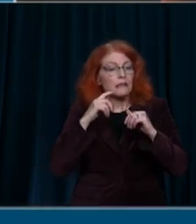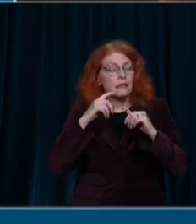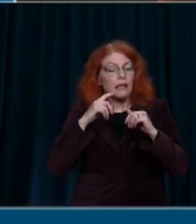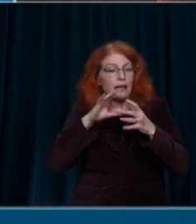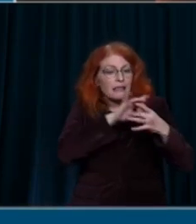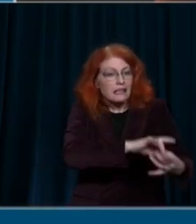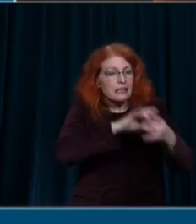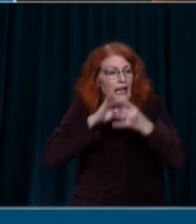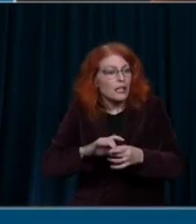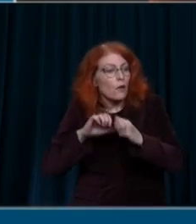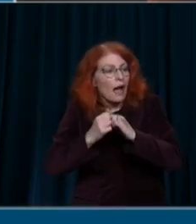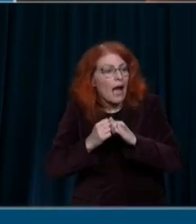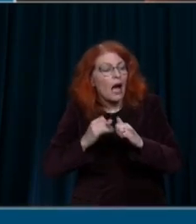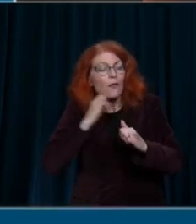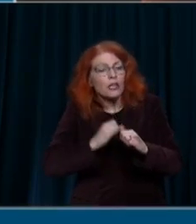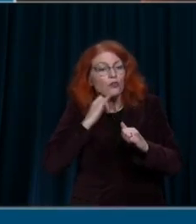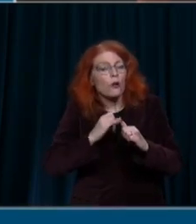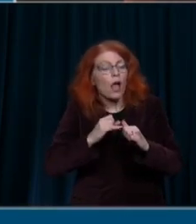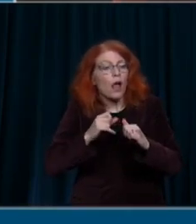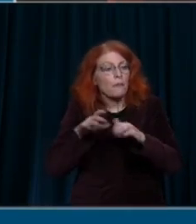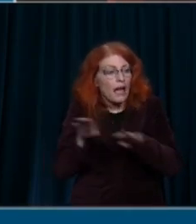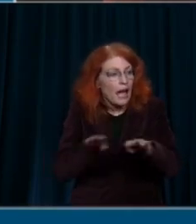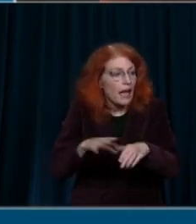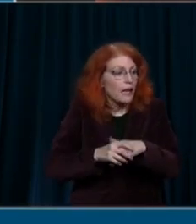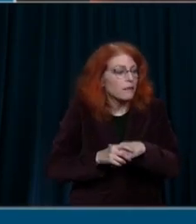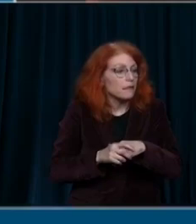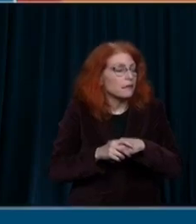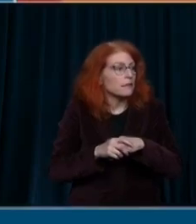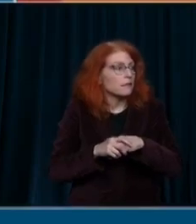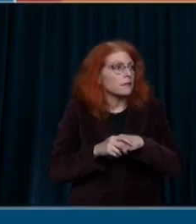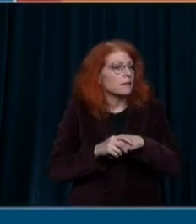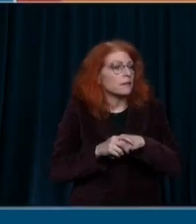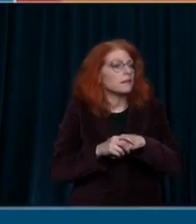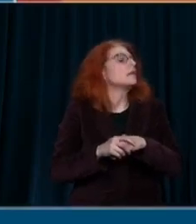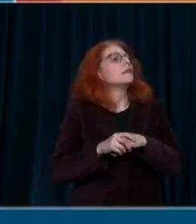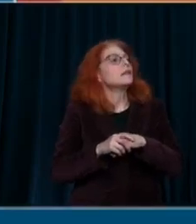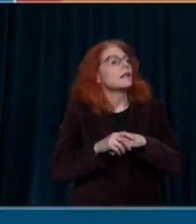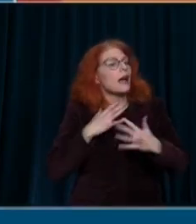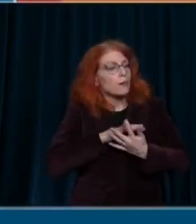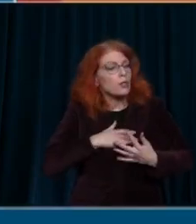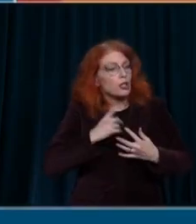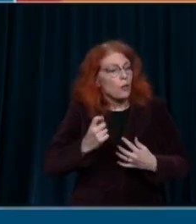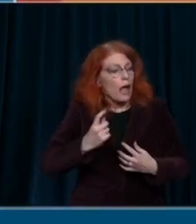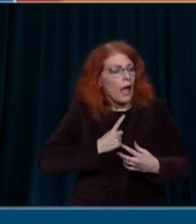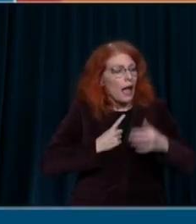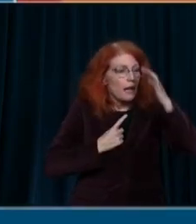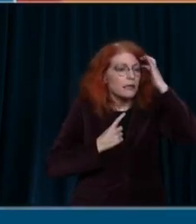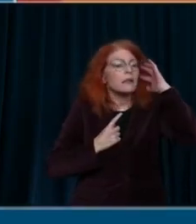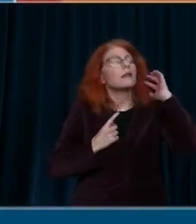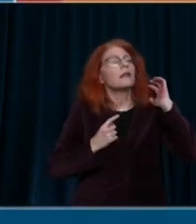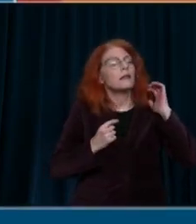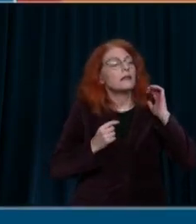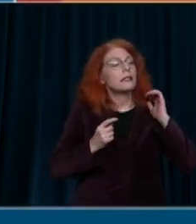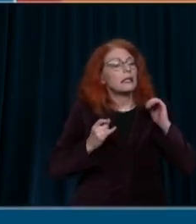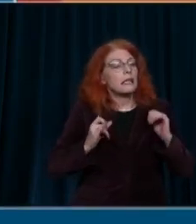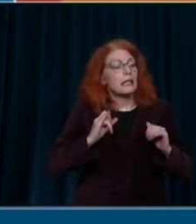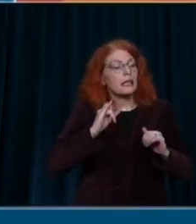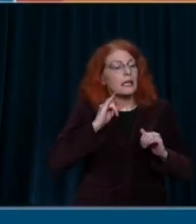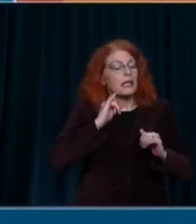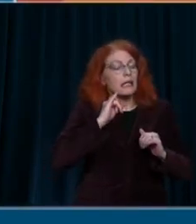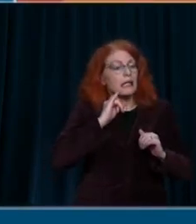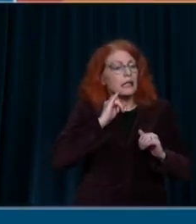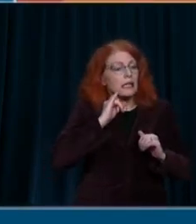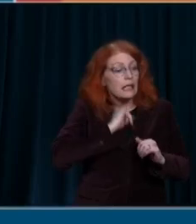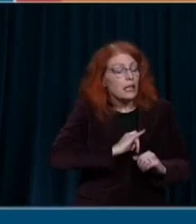to how Israel conducts itself? Yeah, that's a great question. I really appreciate that you asked that. Israel, just